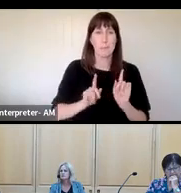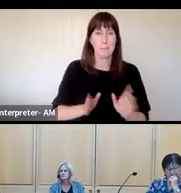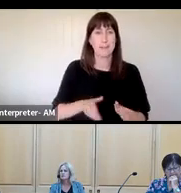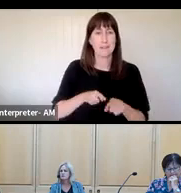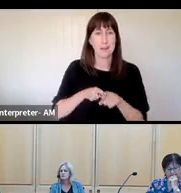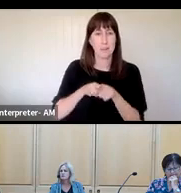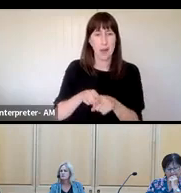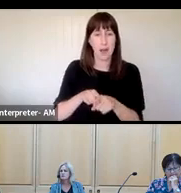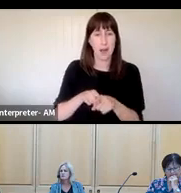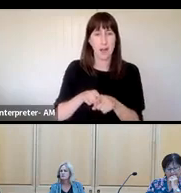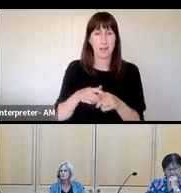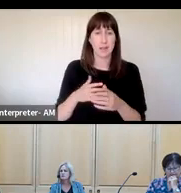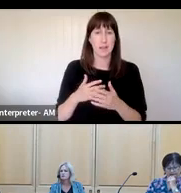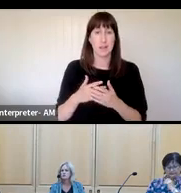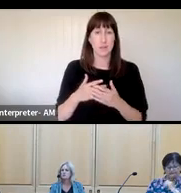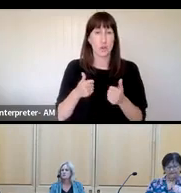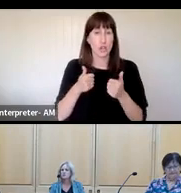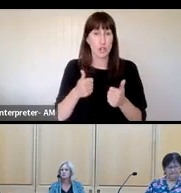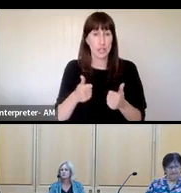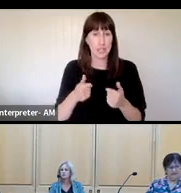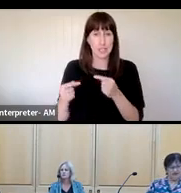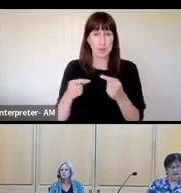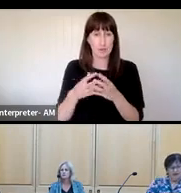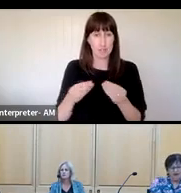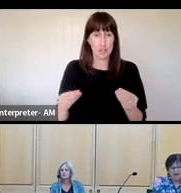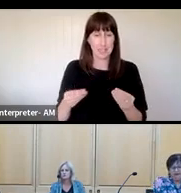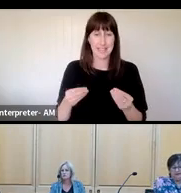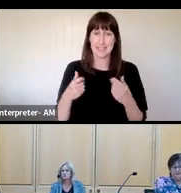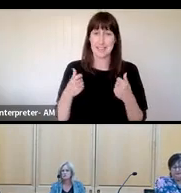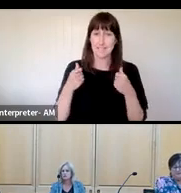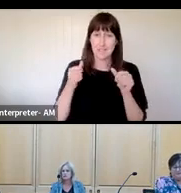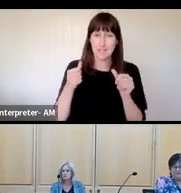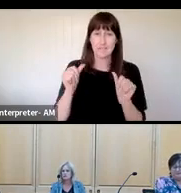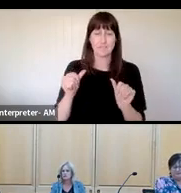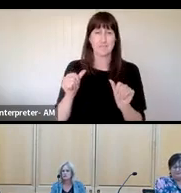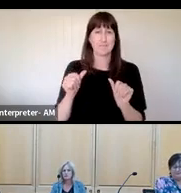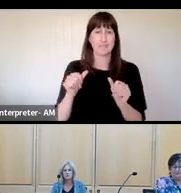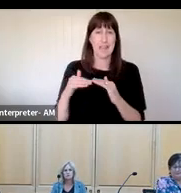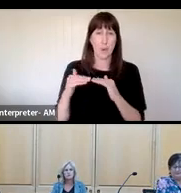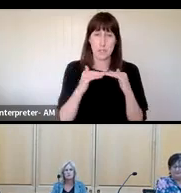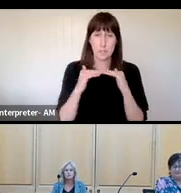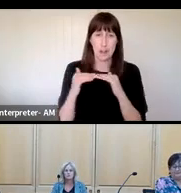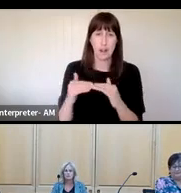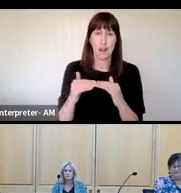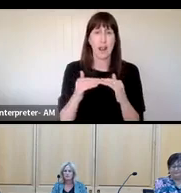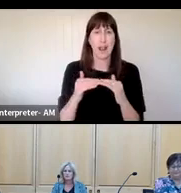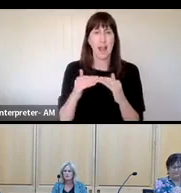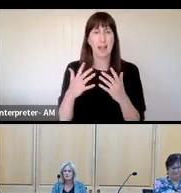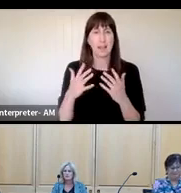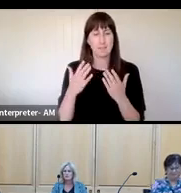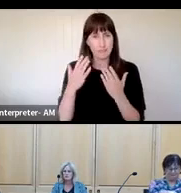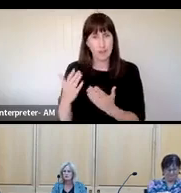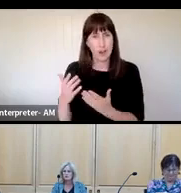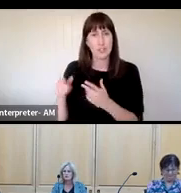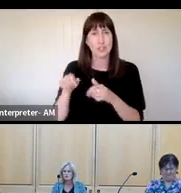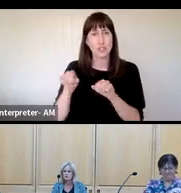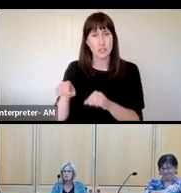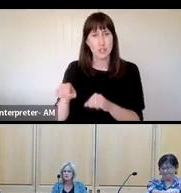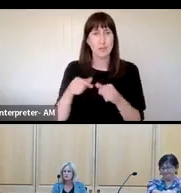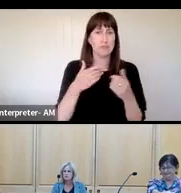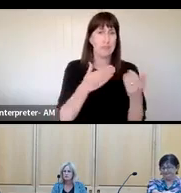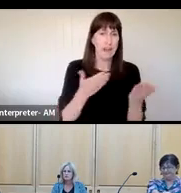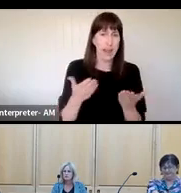dispute resolution that is consistent, efficient, equitable and effective for students and providers, no matter